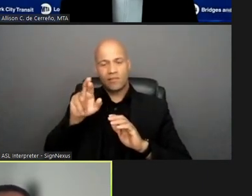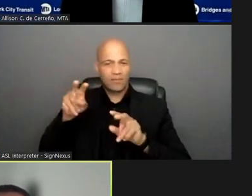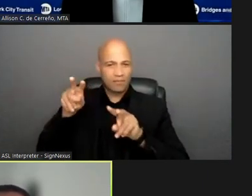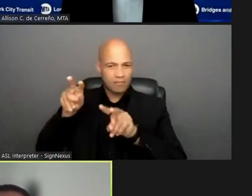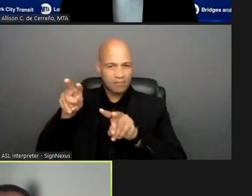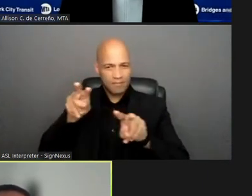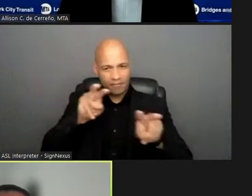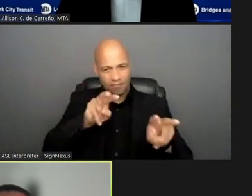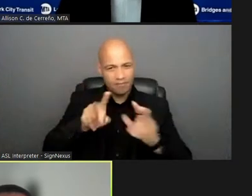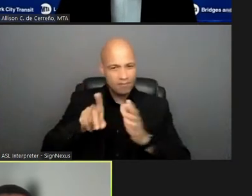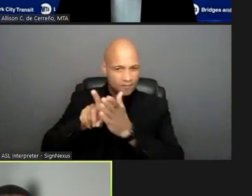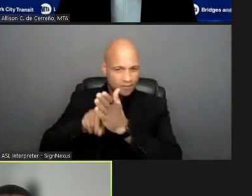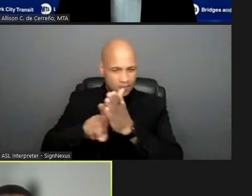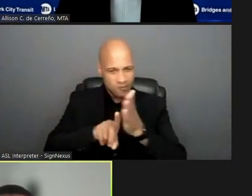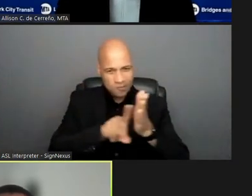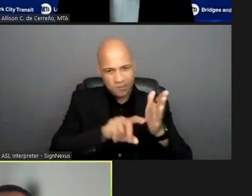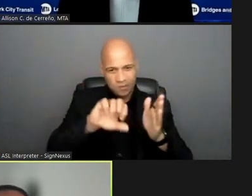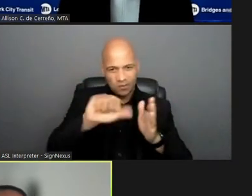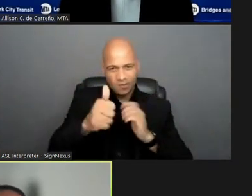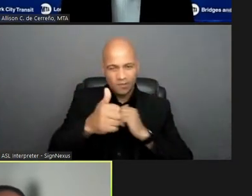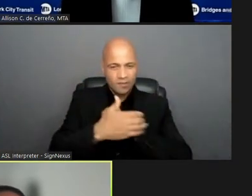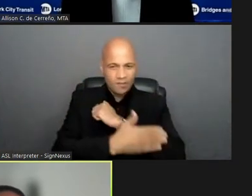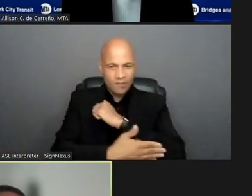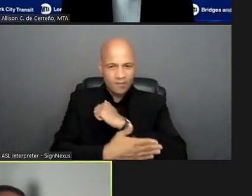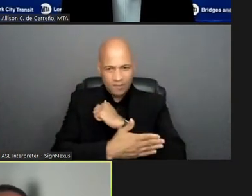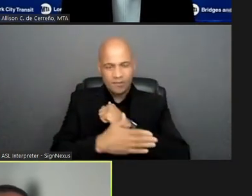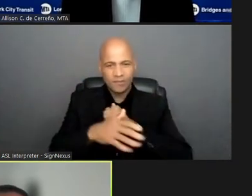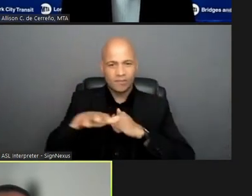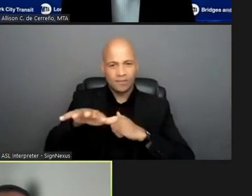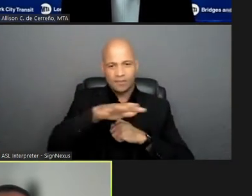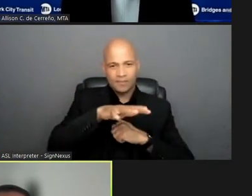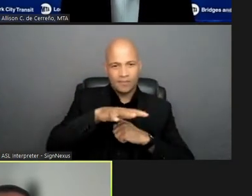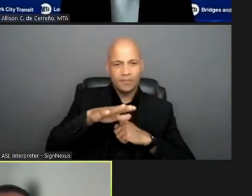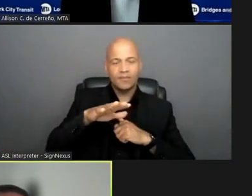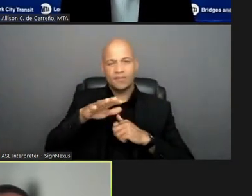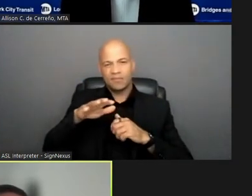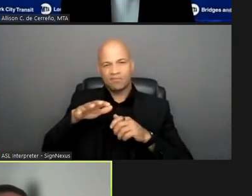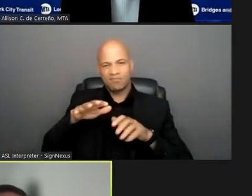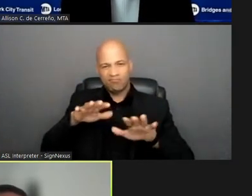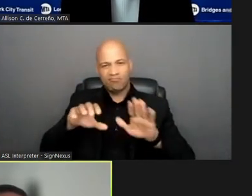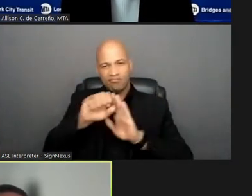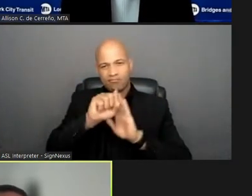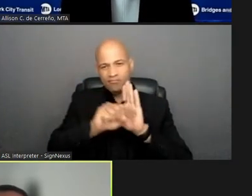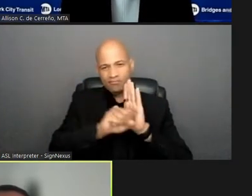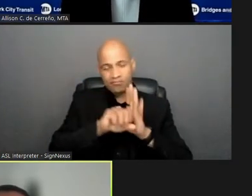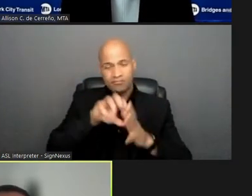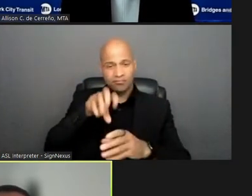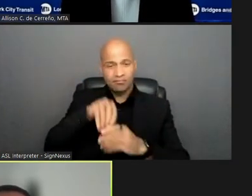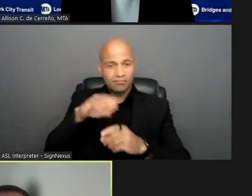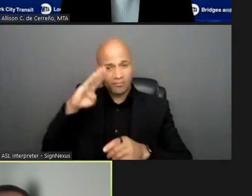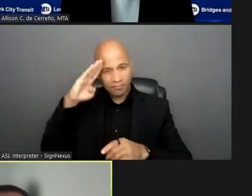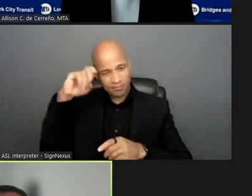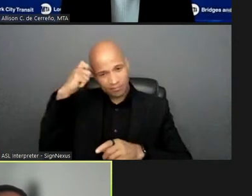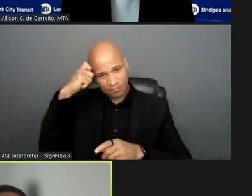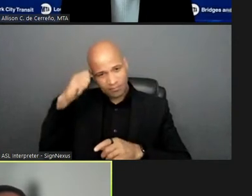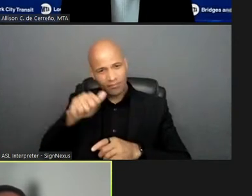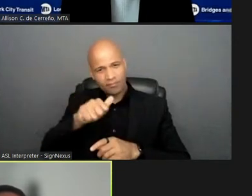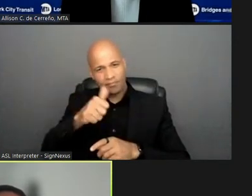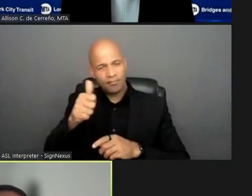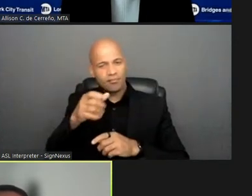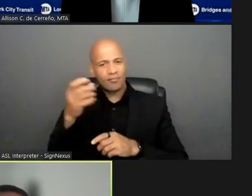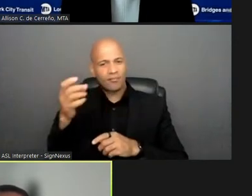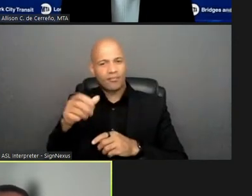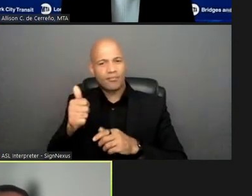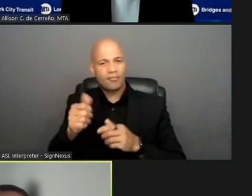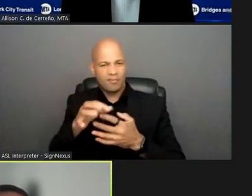10 counties across the state including the Bronx with the intent of identifying mitigation opportunities in fact in her State of the State